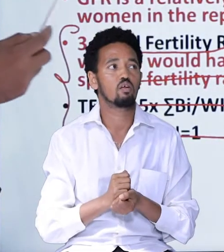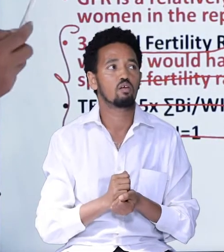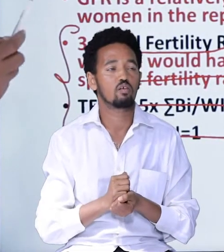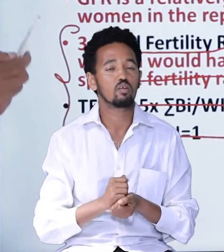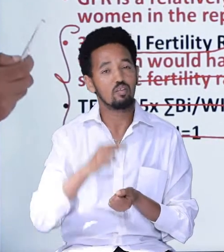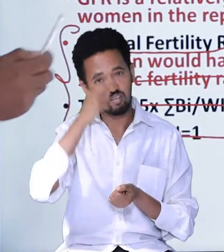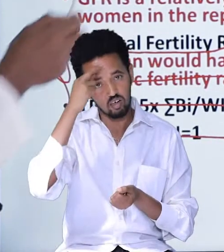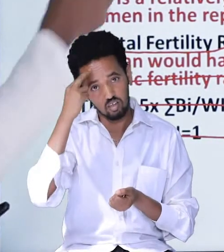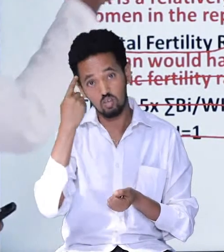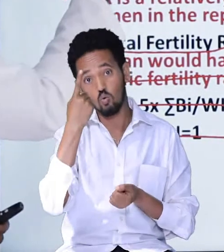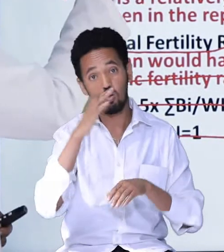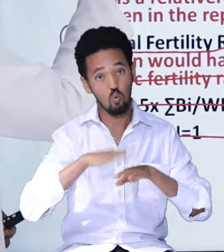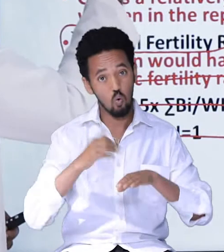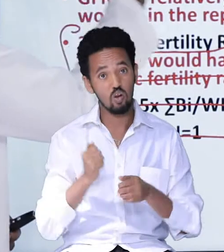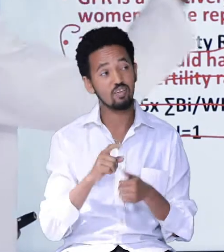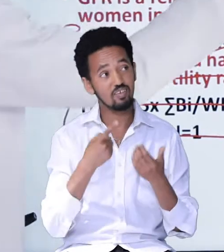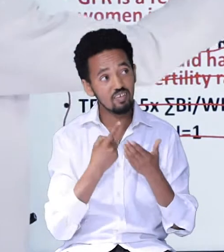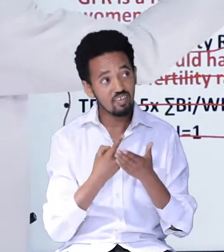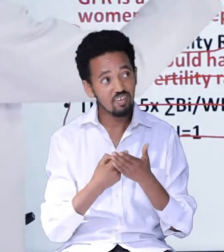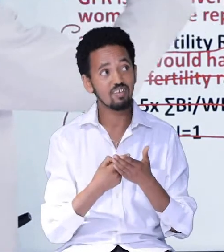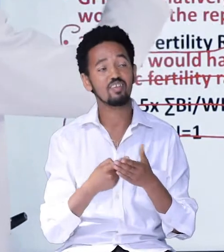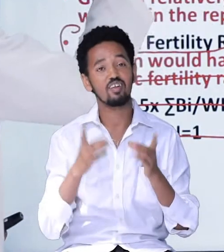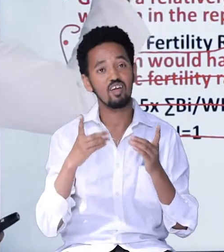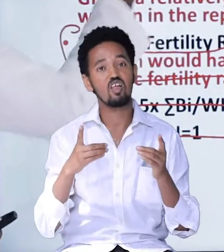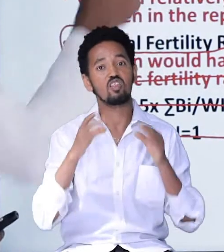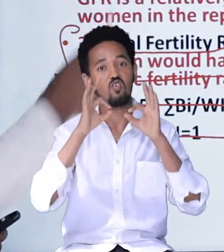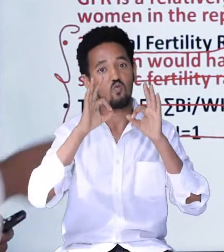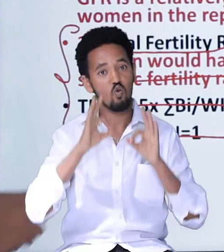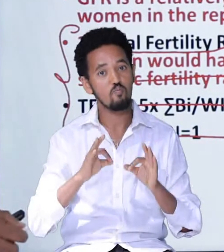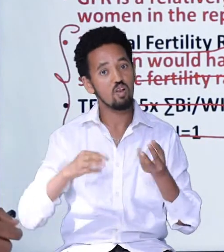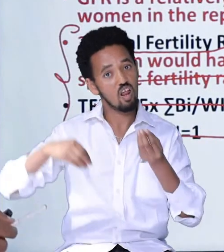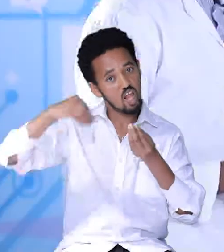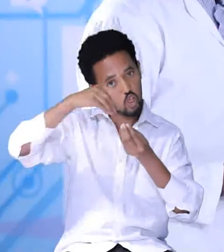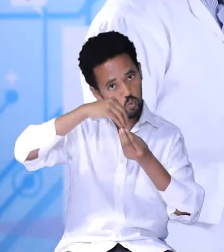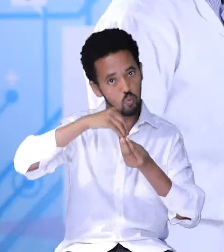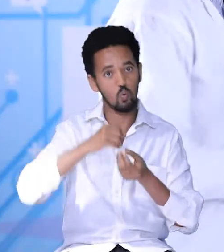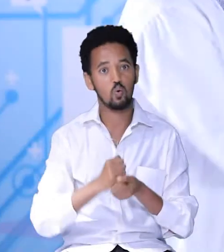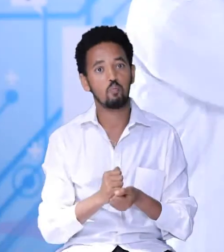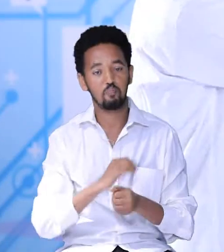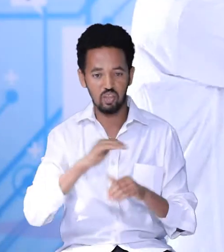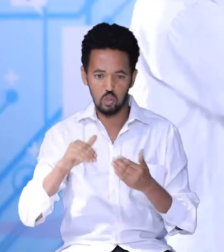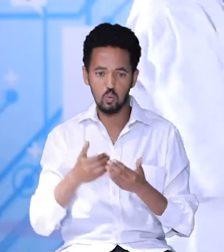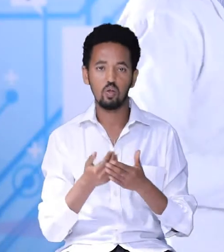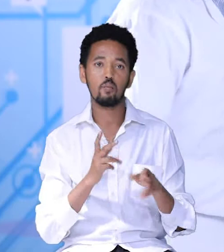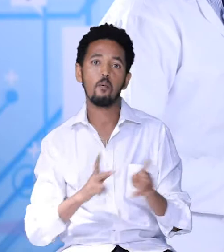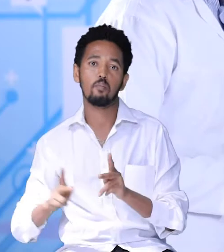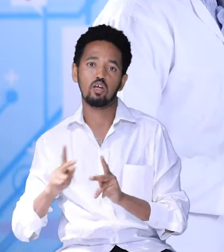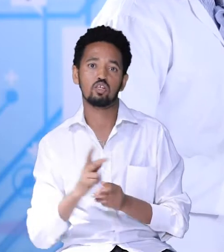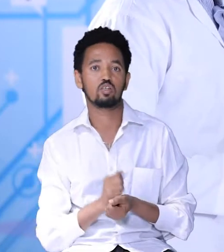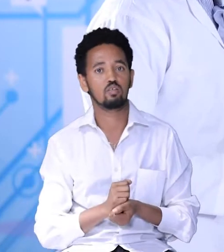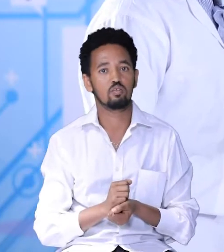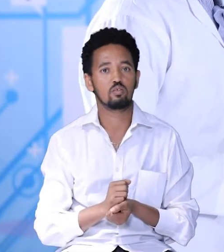The reason why we call it crude is this: the denominator of the formula includes the total populations.